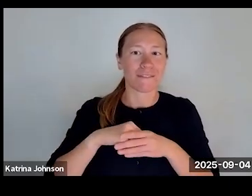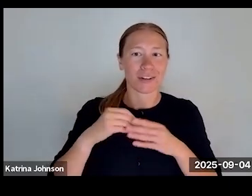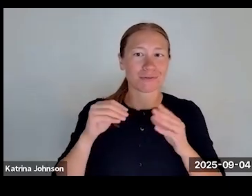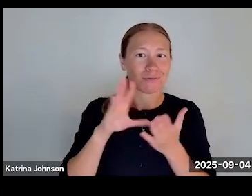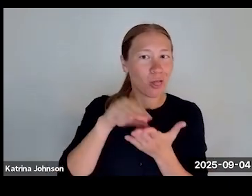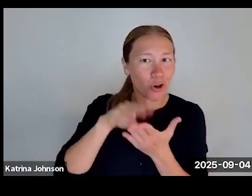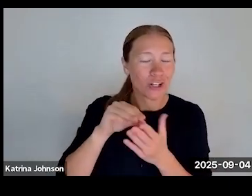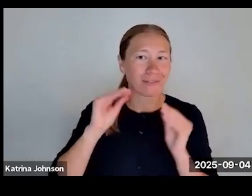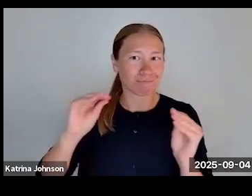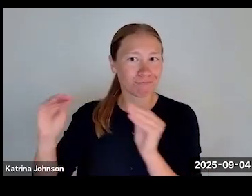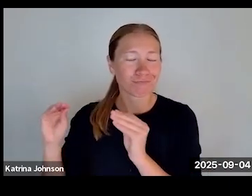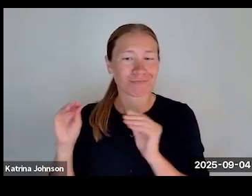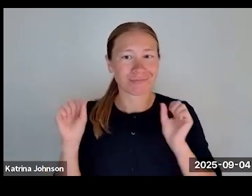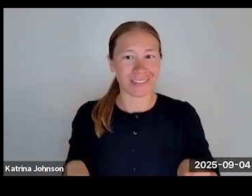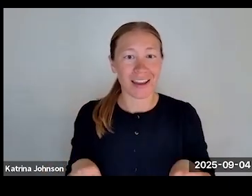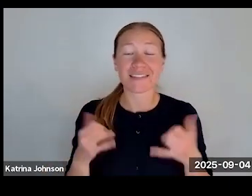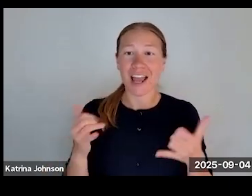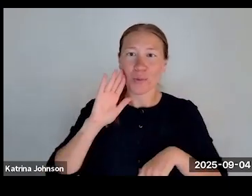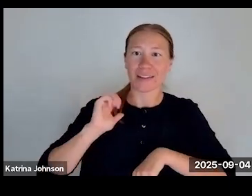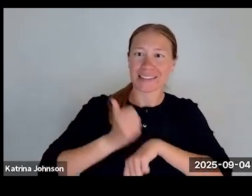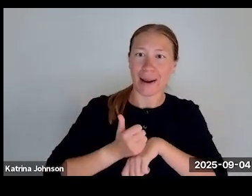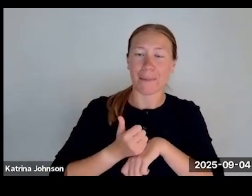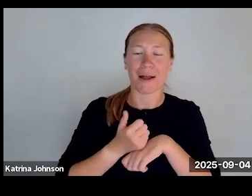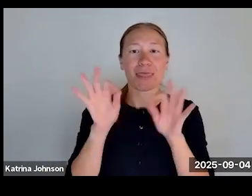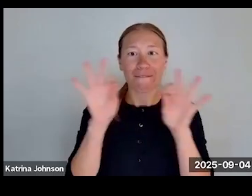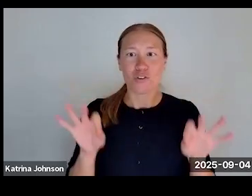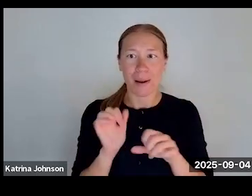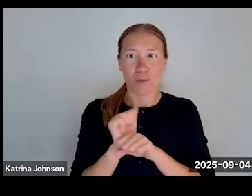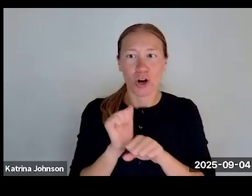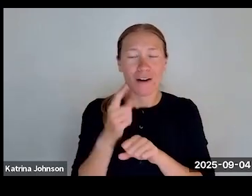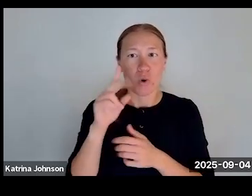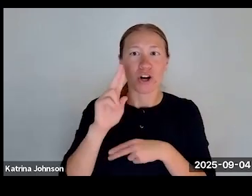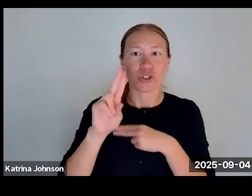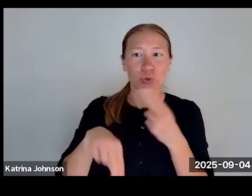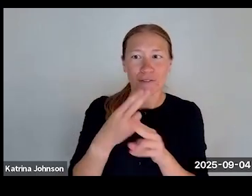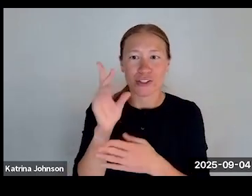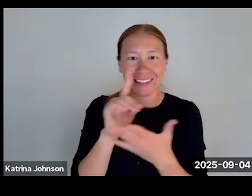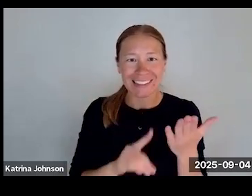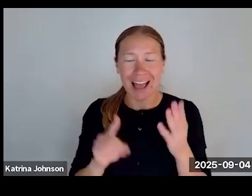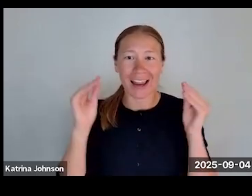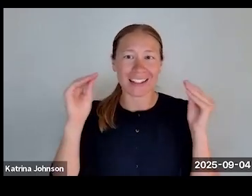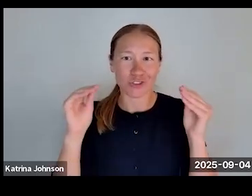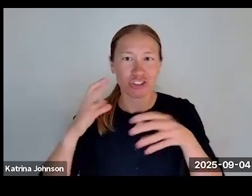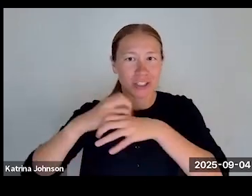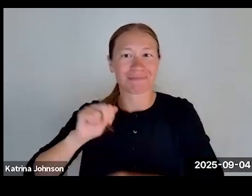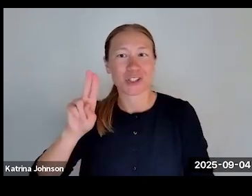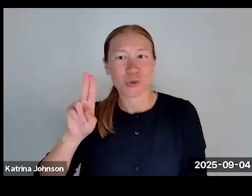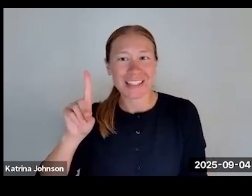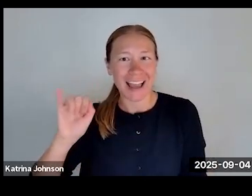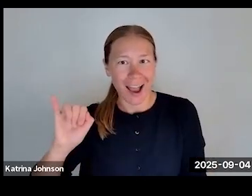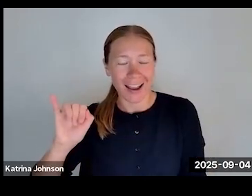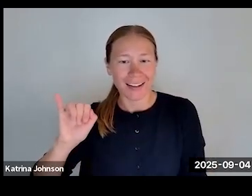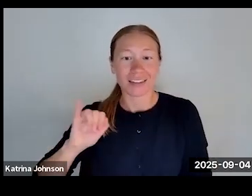Let's start with the framework that makes up Universal Design for Instruction, or UDI. UDI challenges